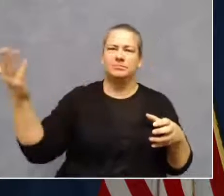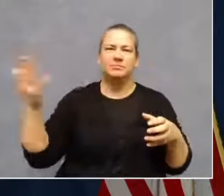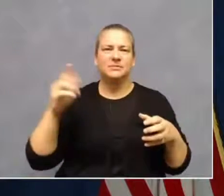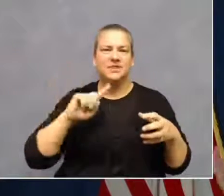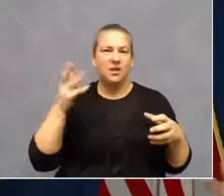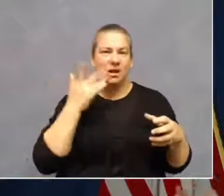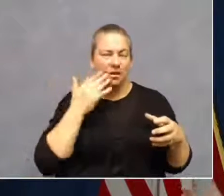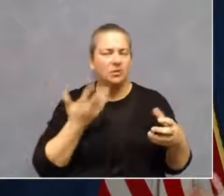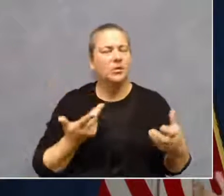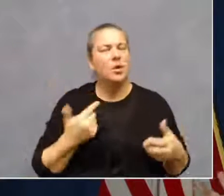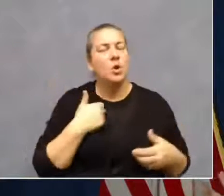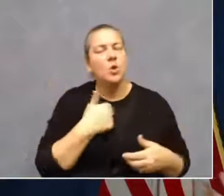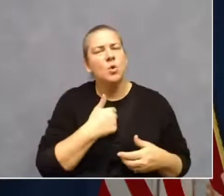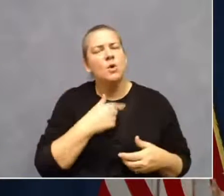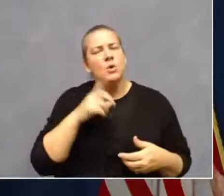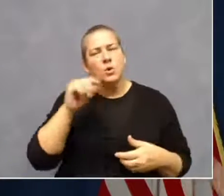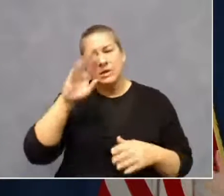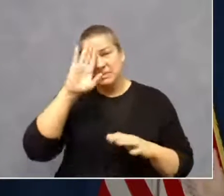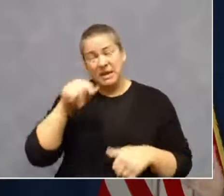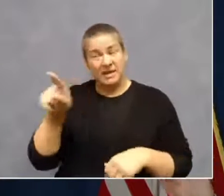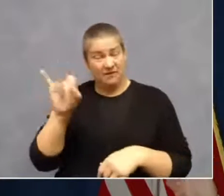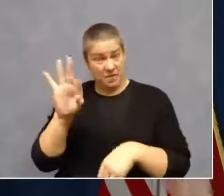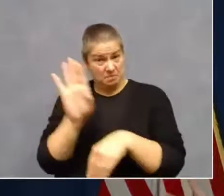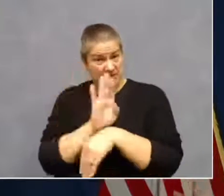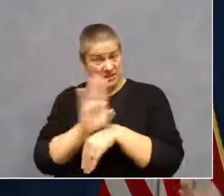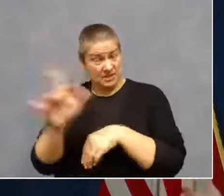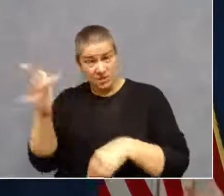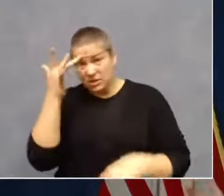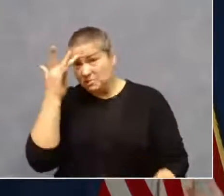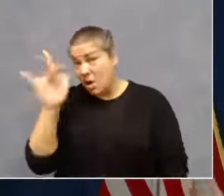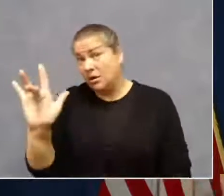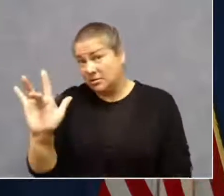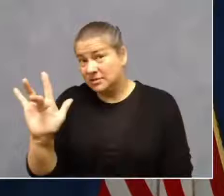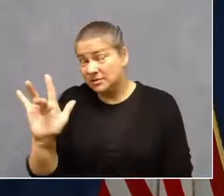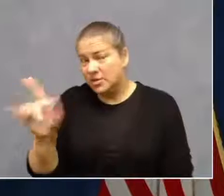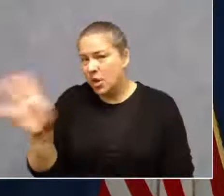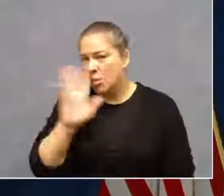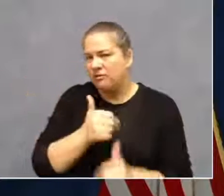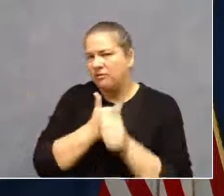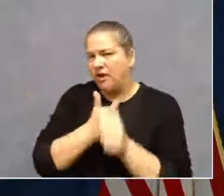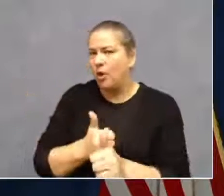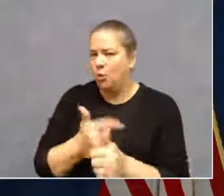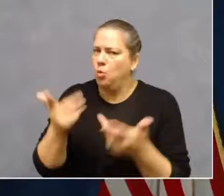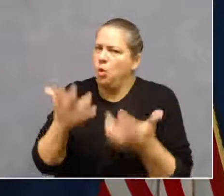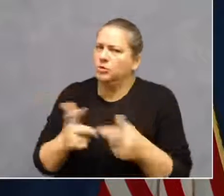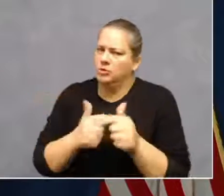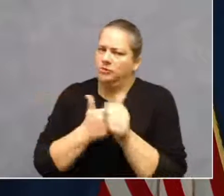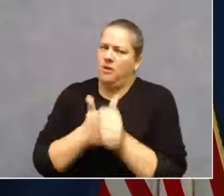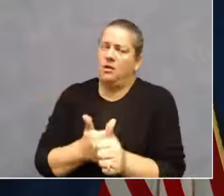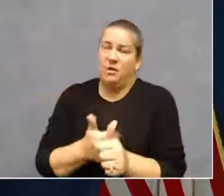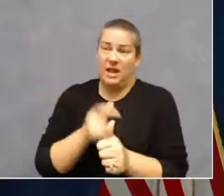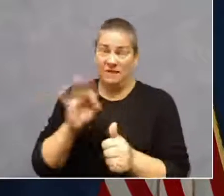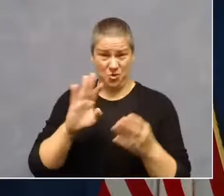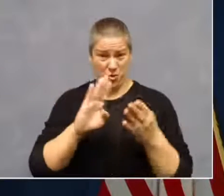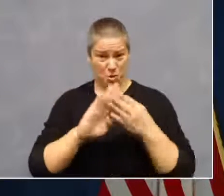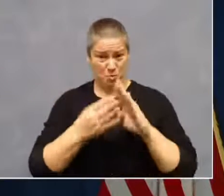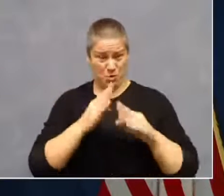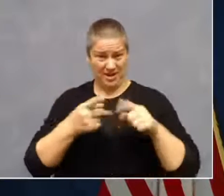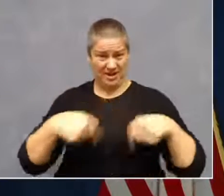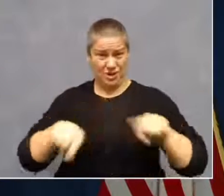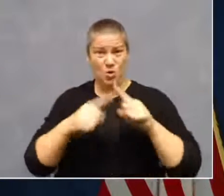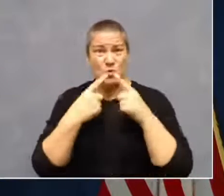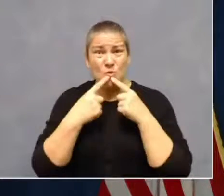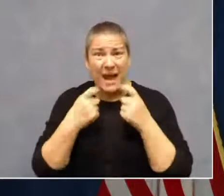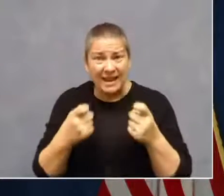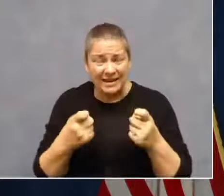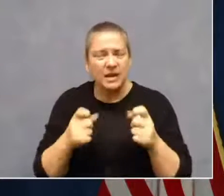businesses, if they're being smart about this, to also want to follow these guidelines, because if your community is red, this can spread through